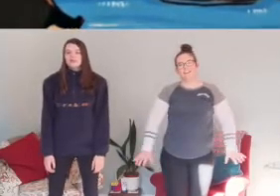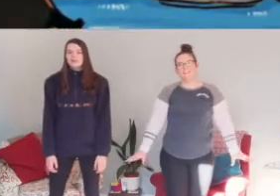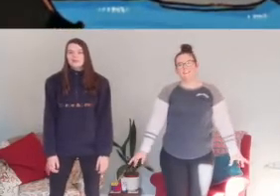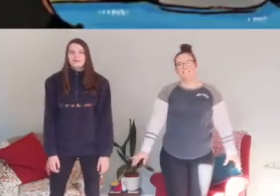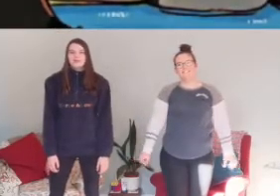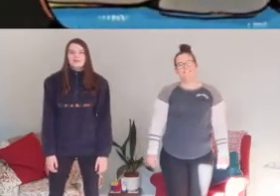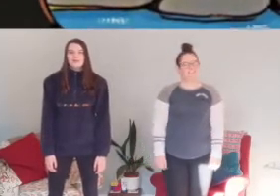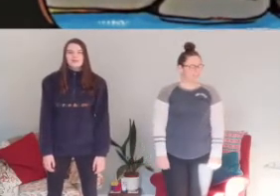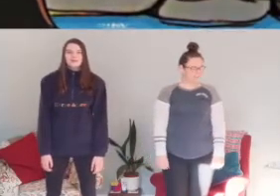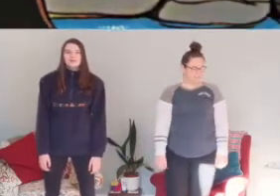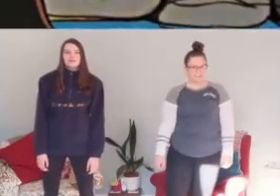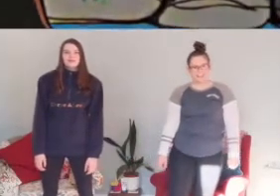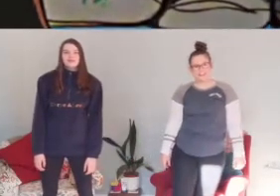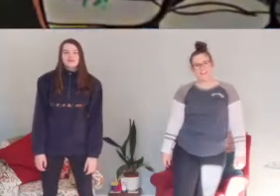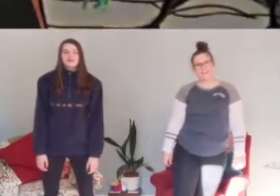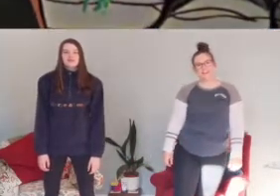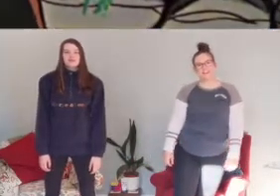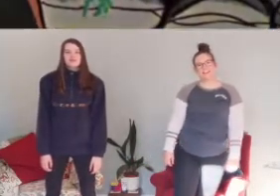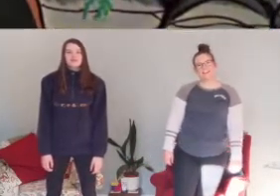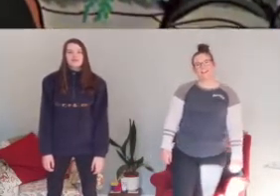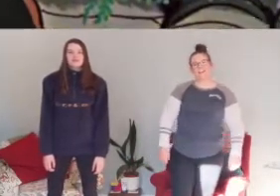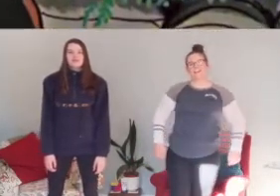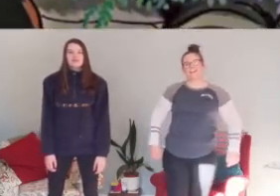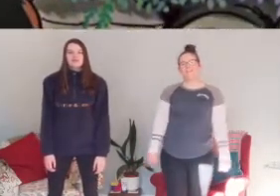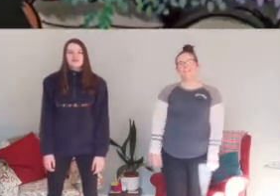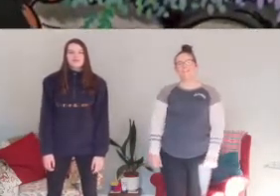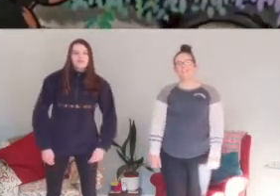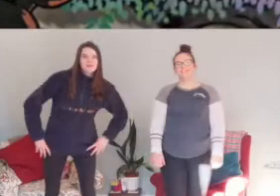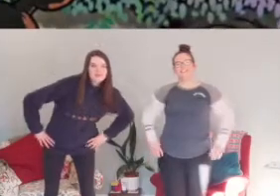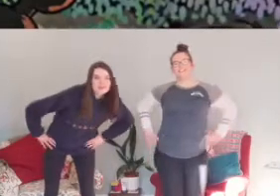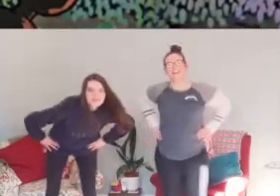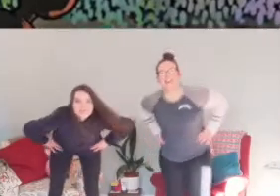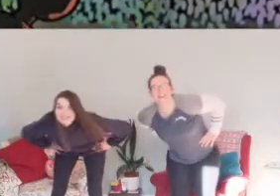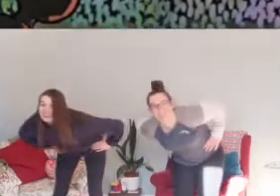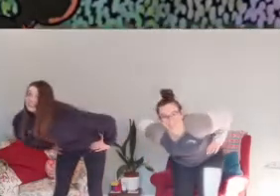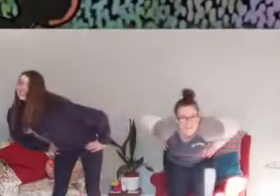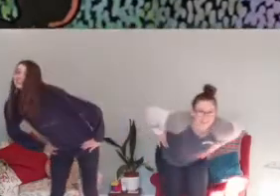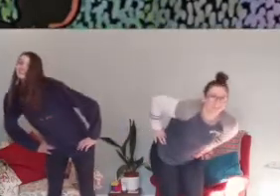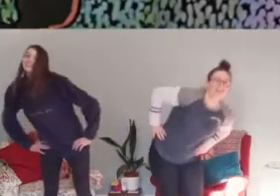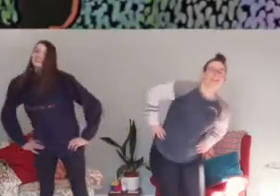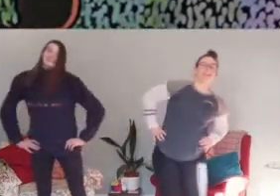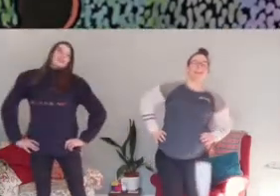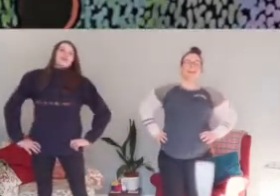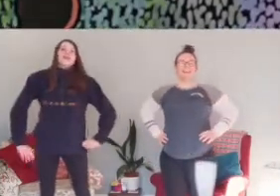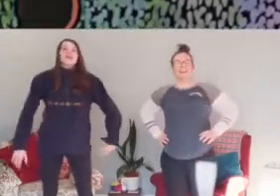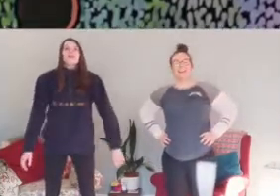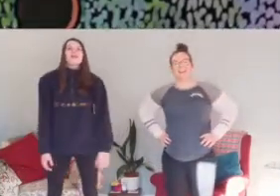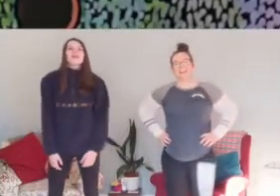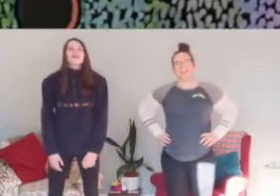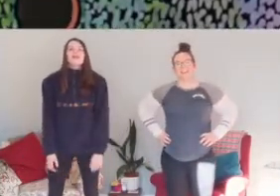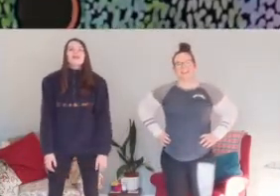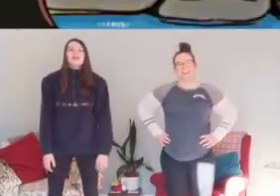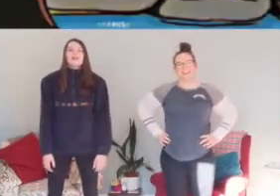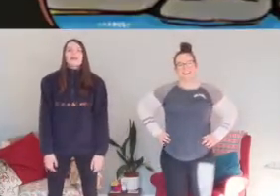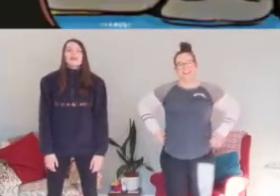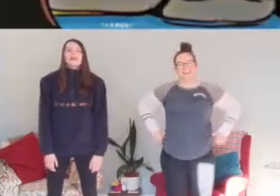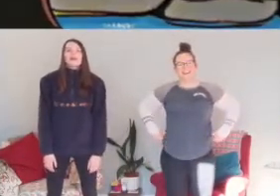hippo. You're both right, nodded the giraffe. Elephant made it especially for us because we're his